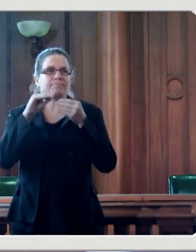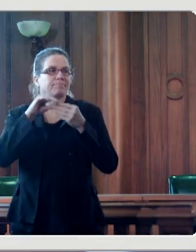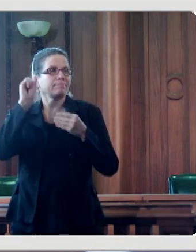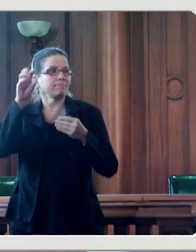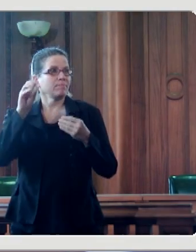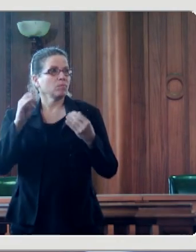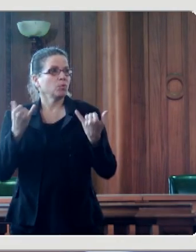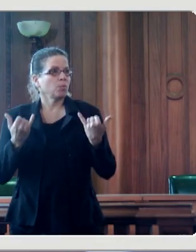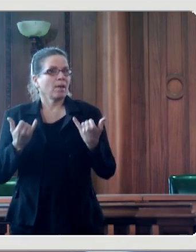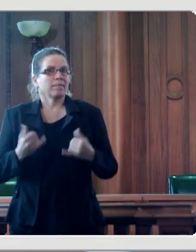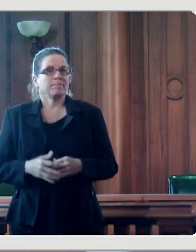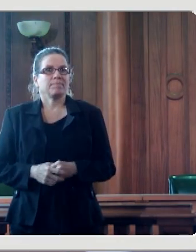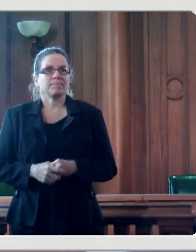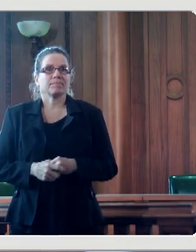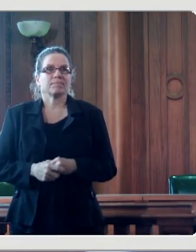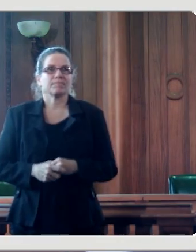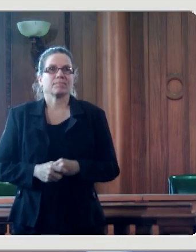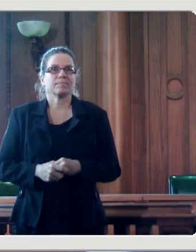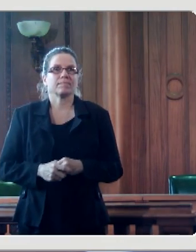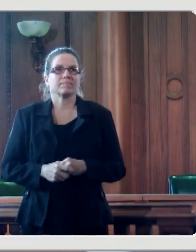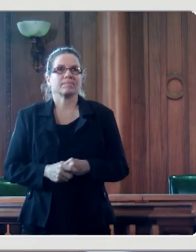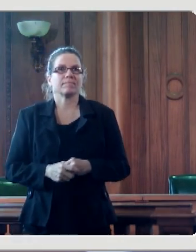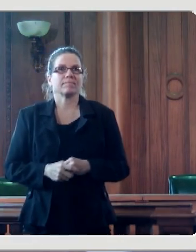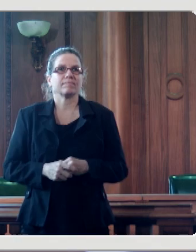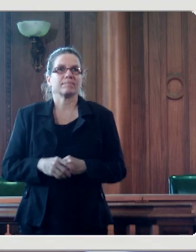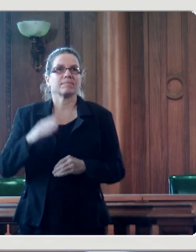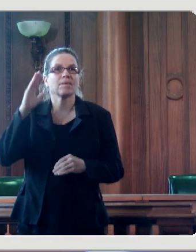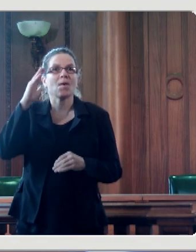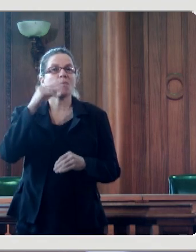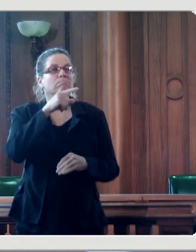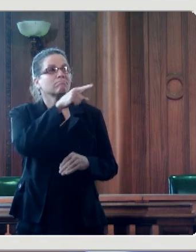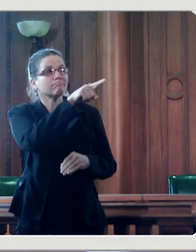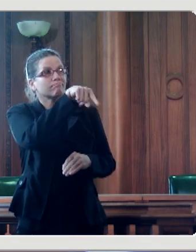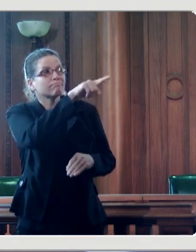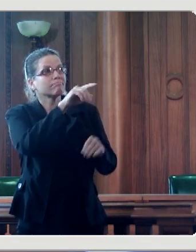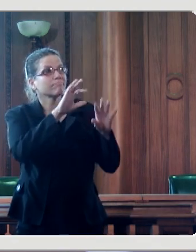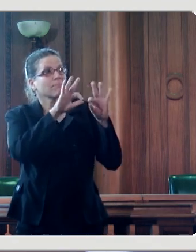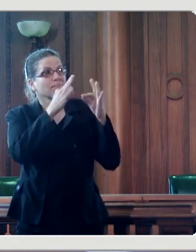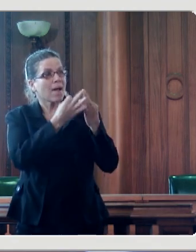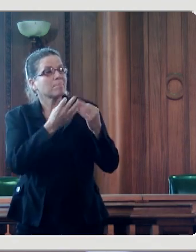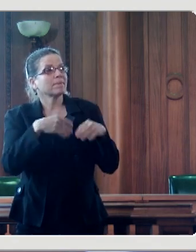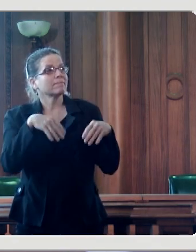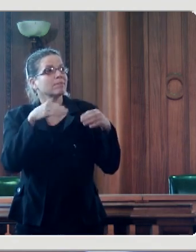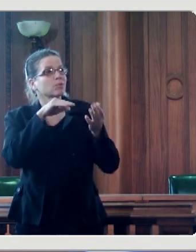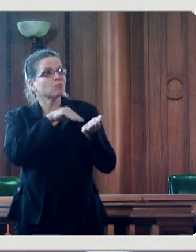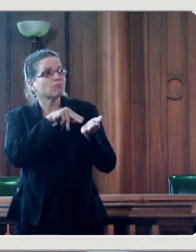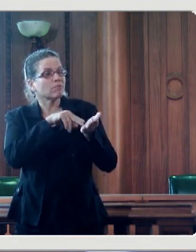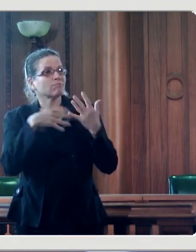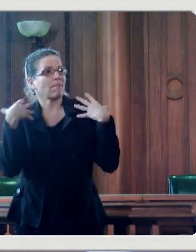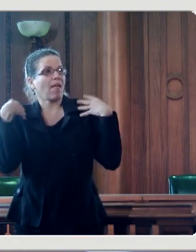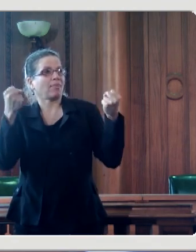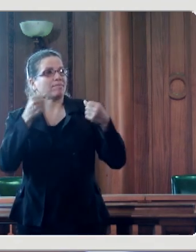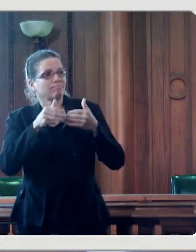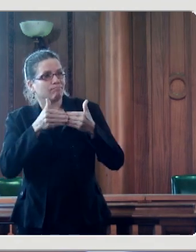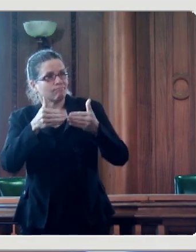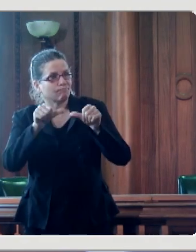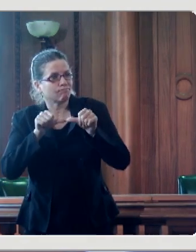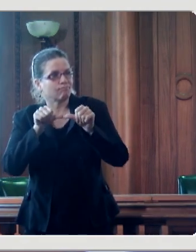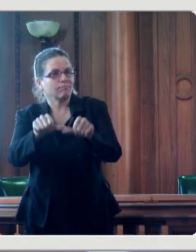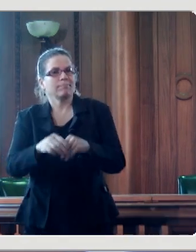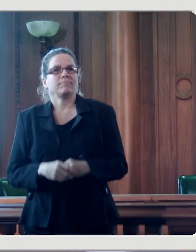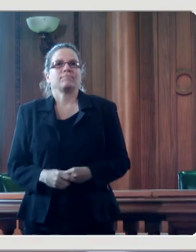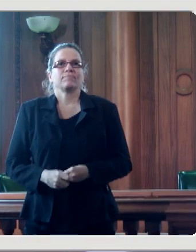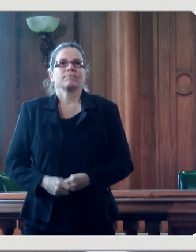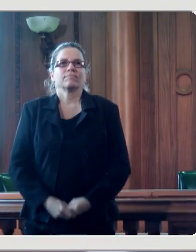staff stay healthy. We'll now get our public health perspective from the Commissioner of Health and Human Services, our